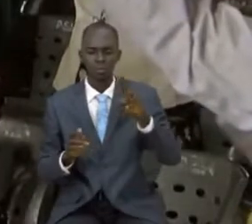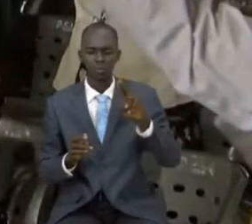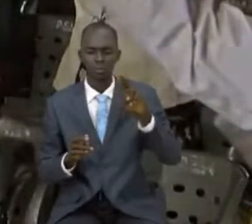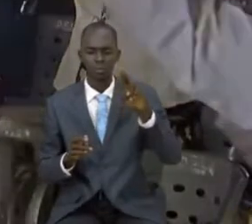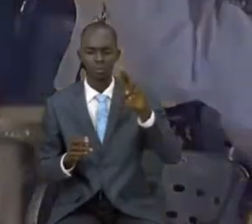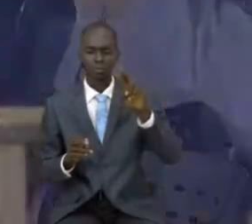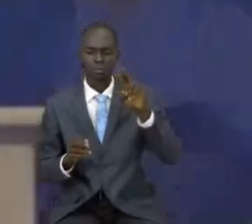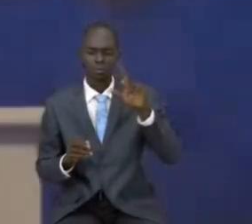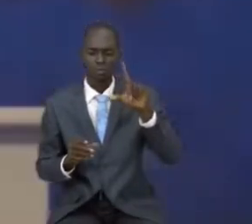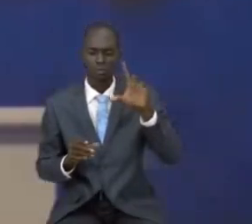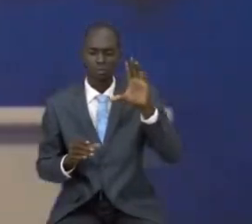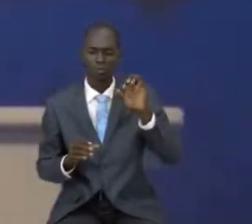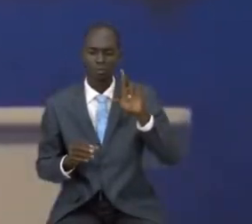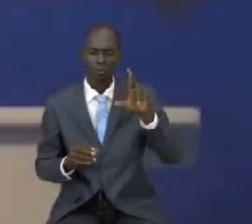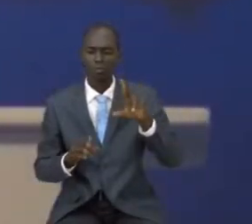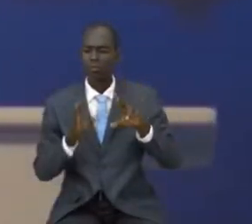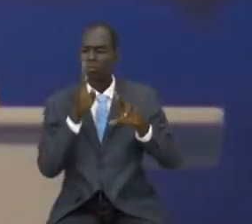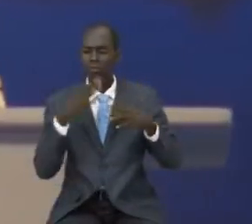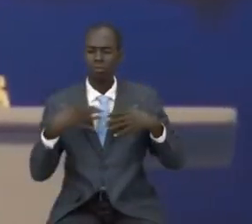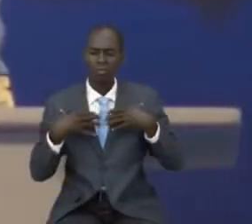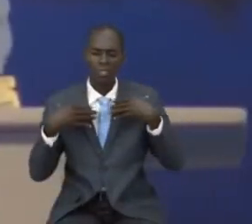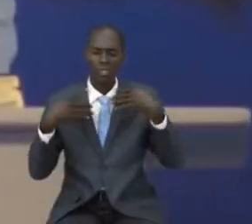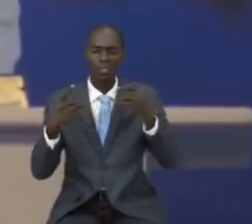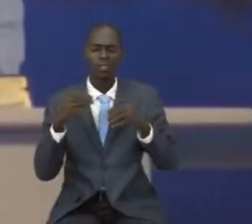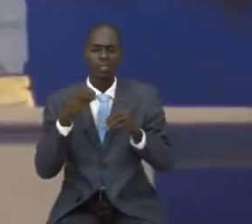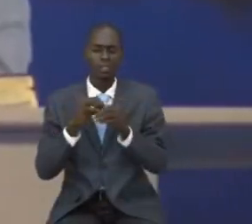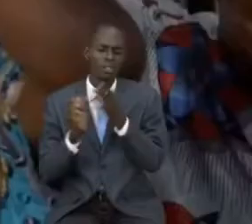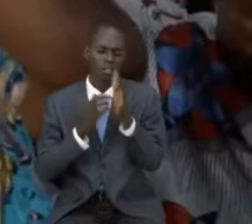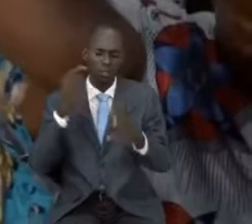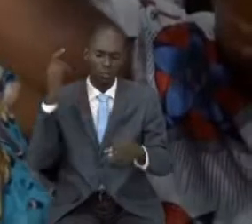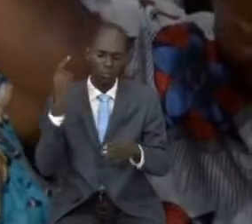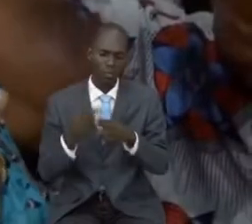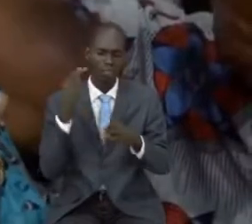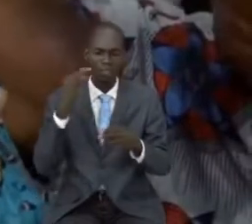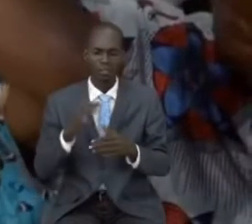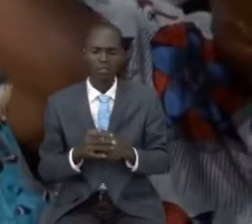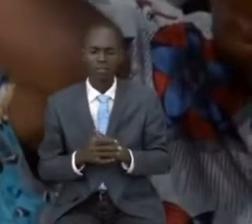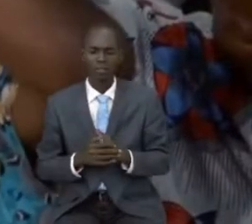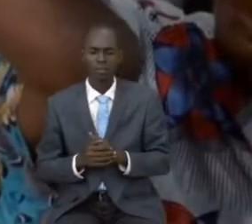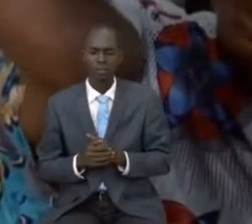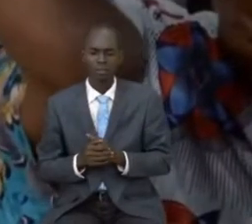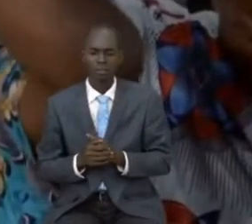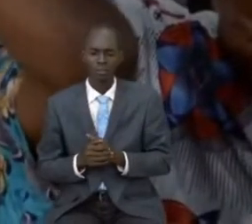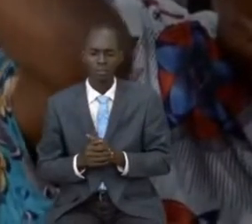Ulcer, be healed in Jesus' name.